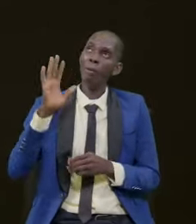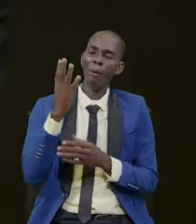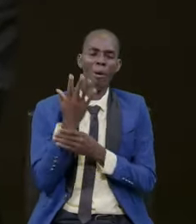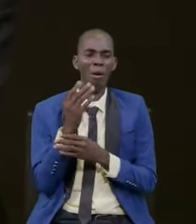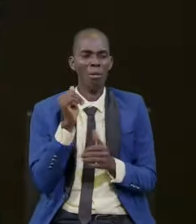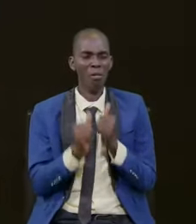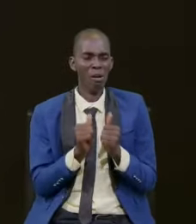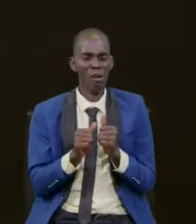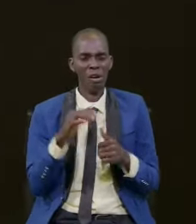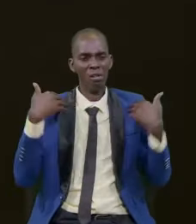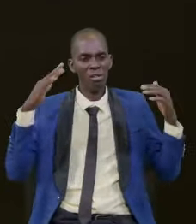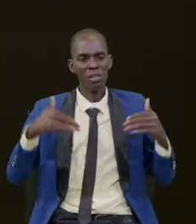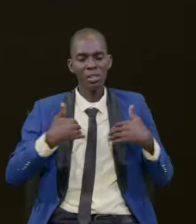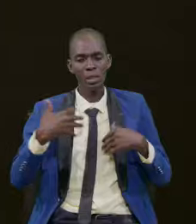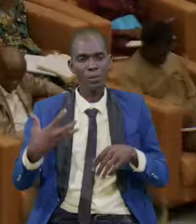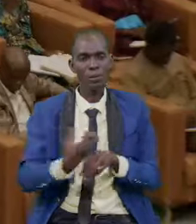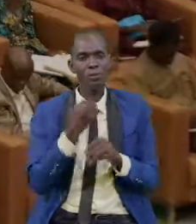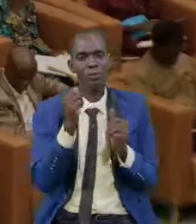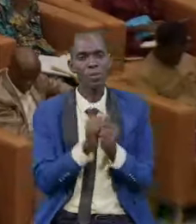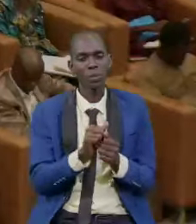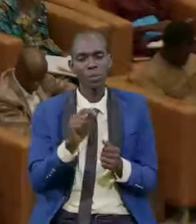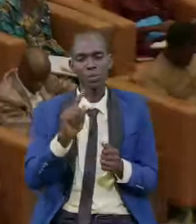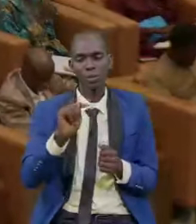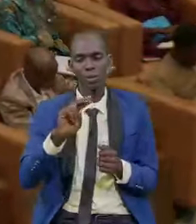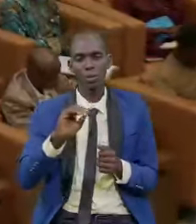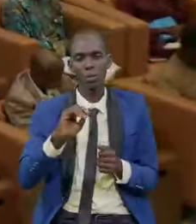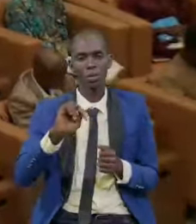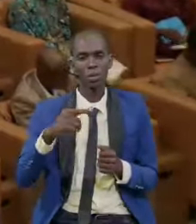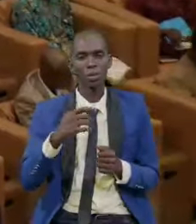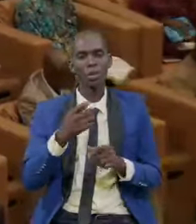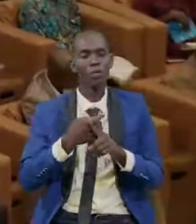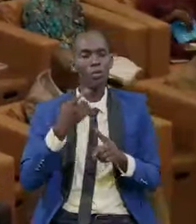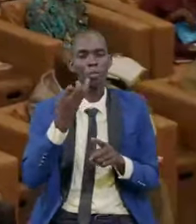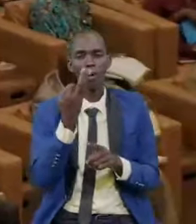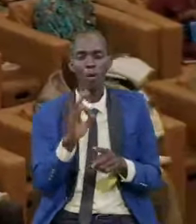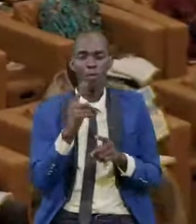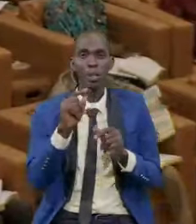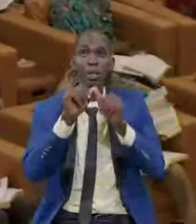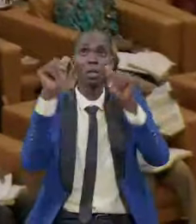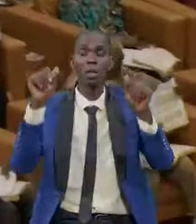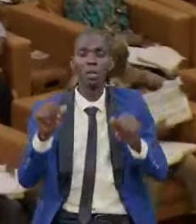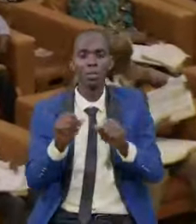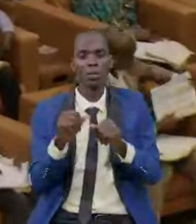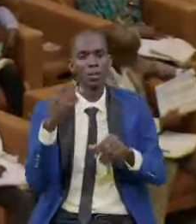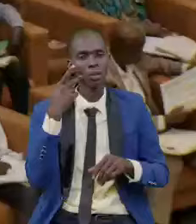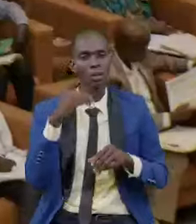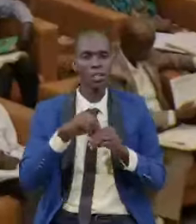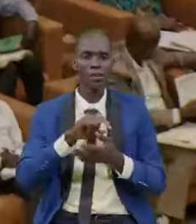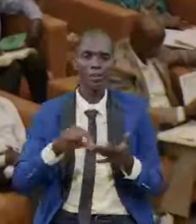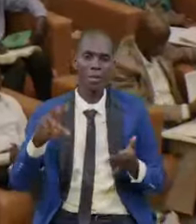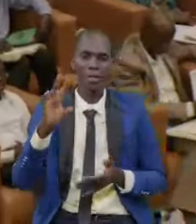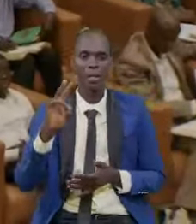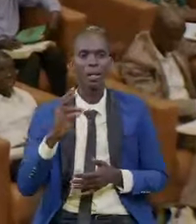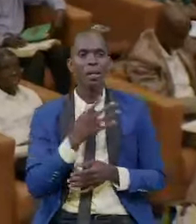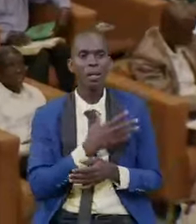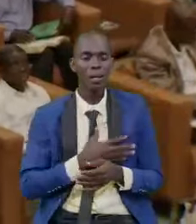had taken with tongues from of the altar. Look at verse 7. In verse 7, and